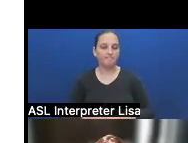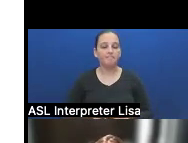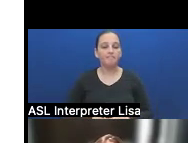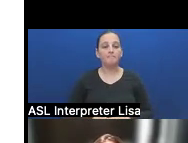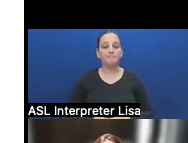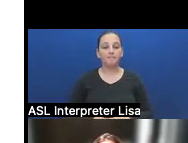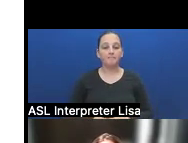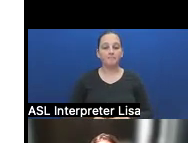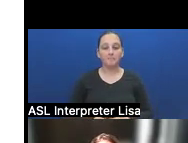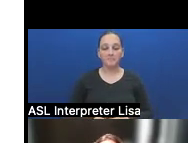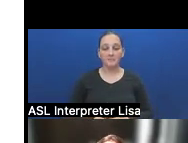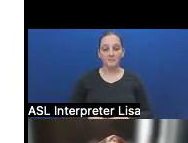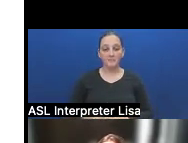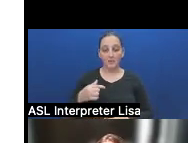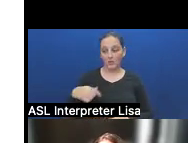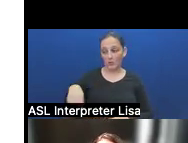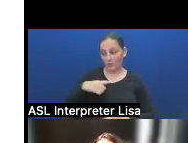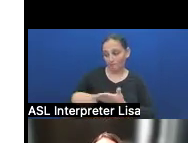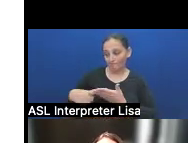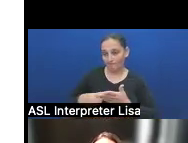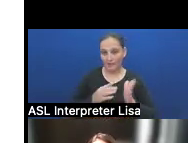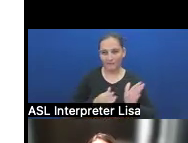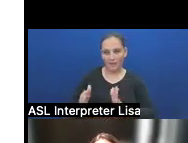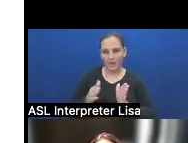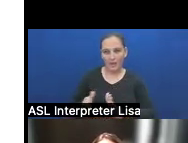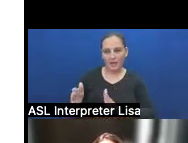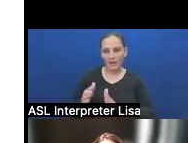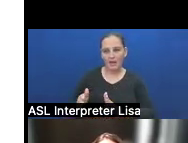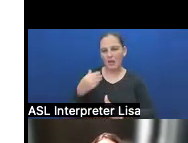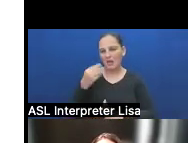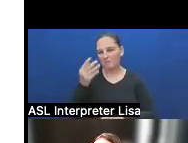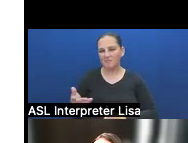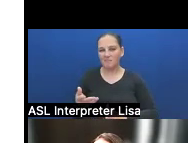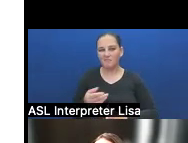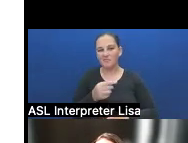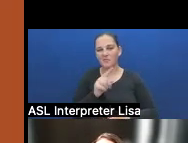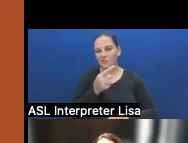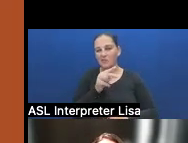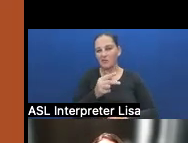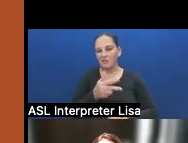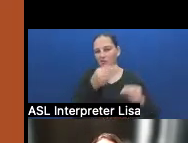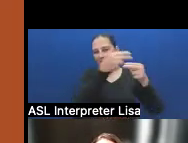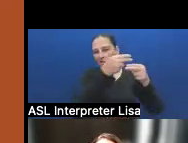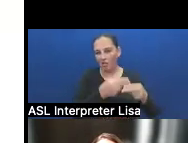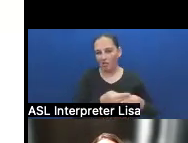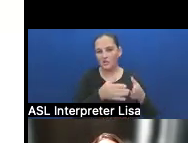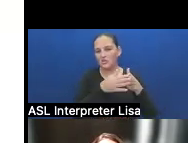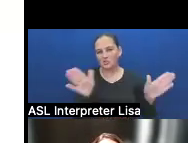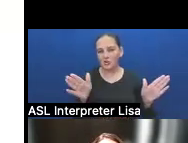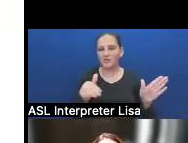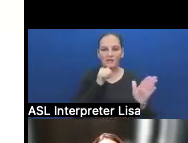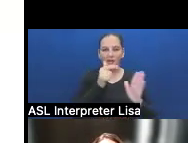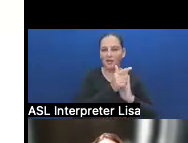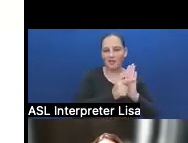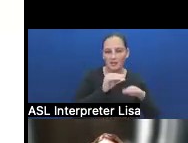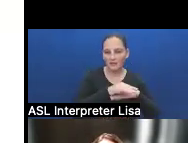we were planning, I said, well, so just the first few slides are generic intro things, not legal advice. This is